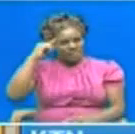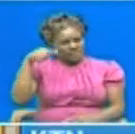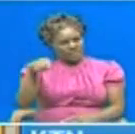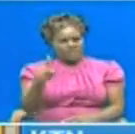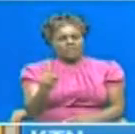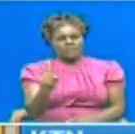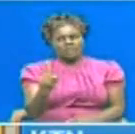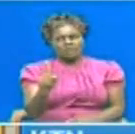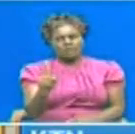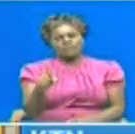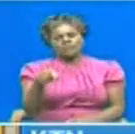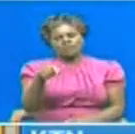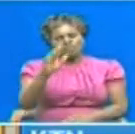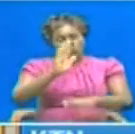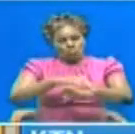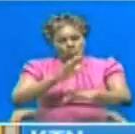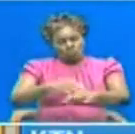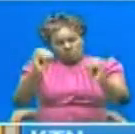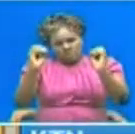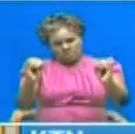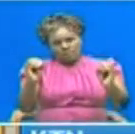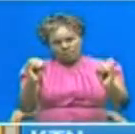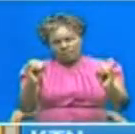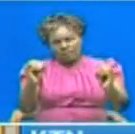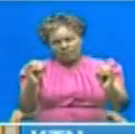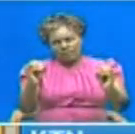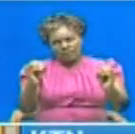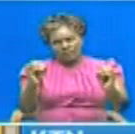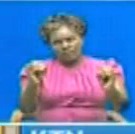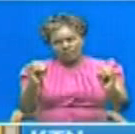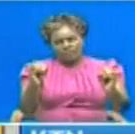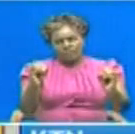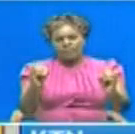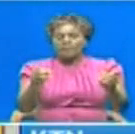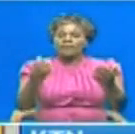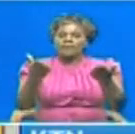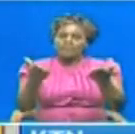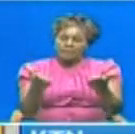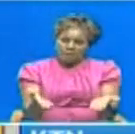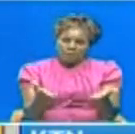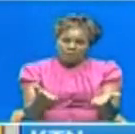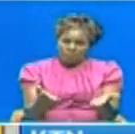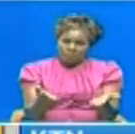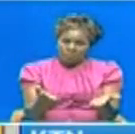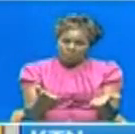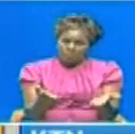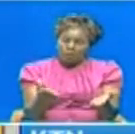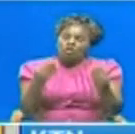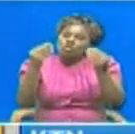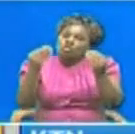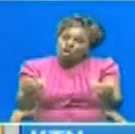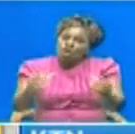be improper, because... All right, Mr. Njenga, so now where do we go from here?